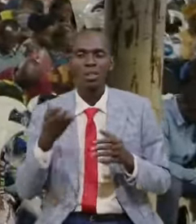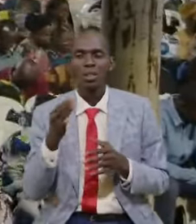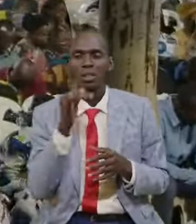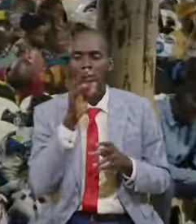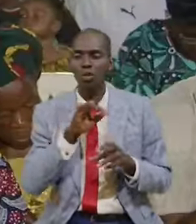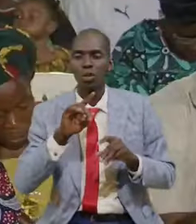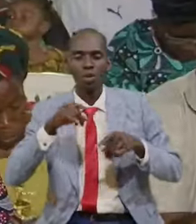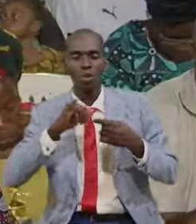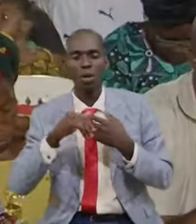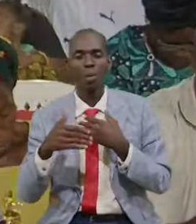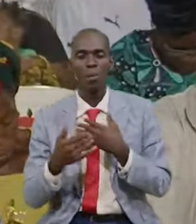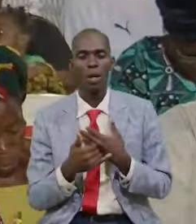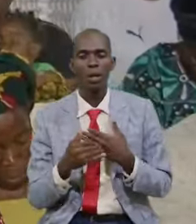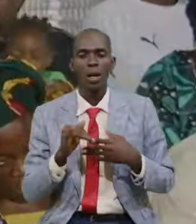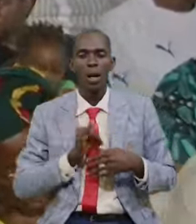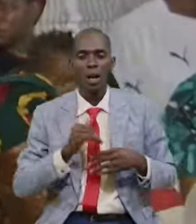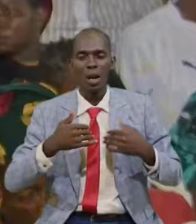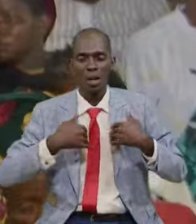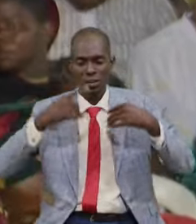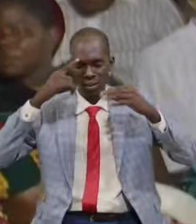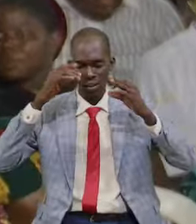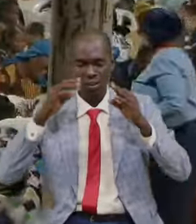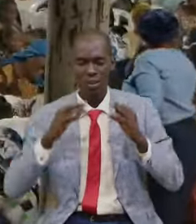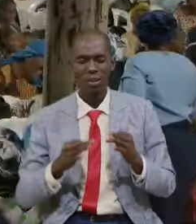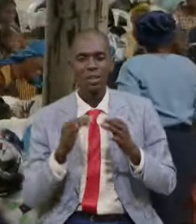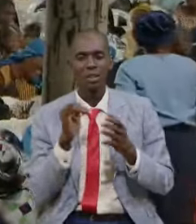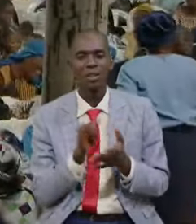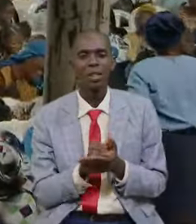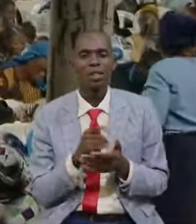back. I have decided that the old